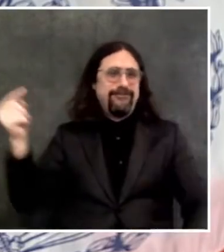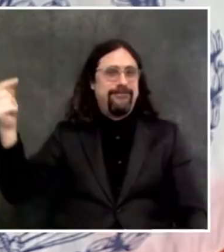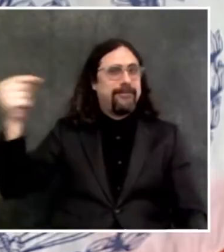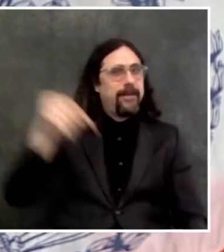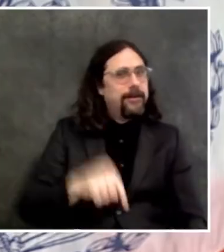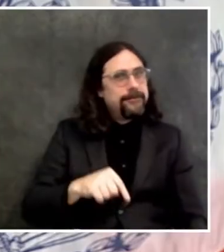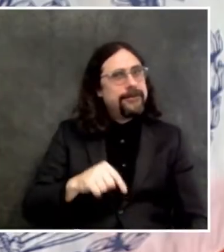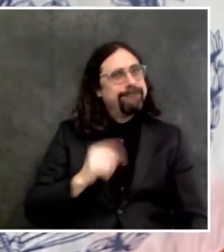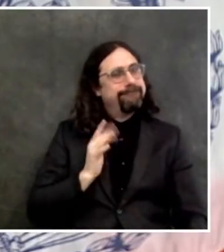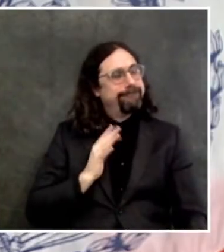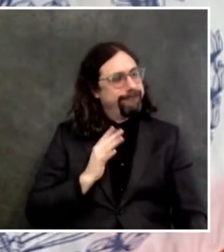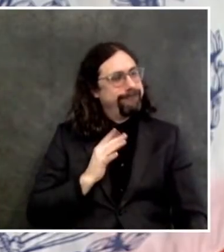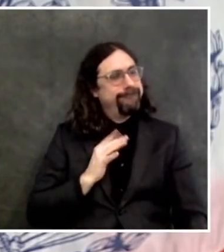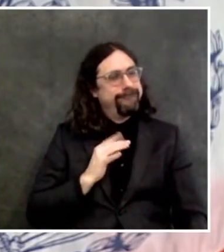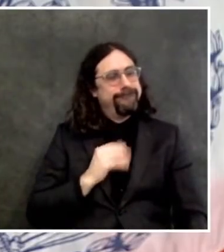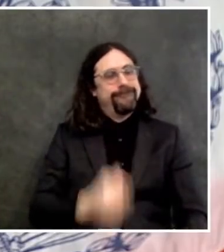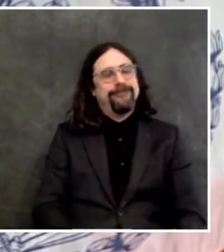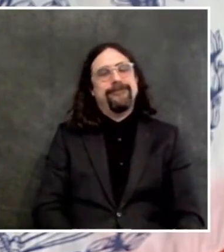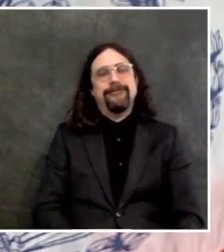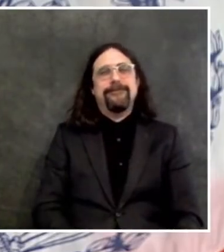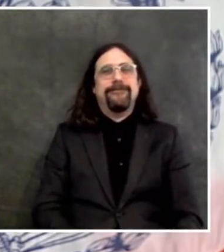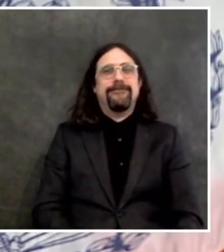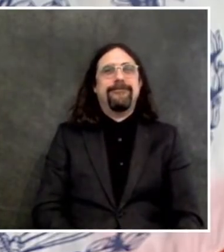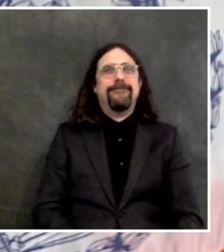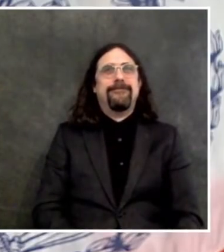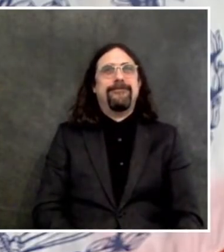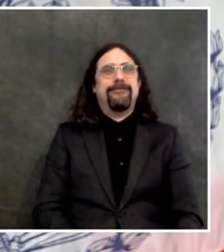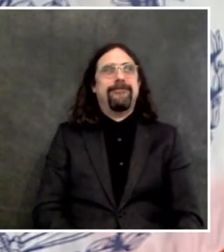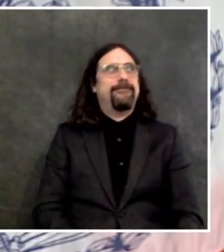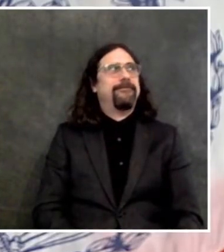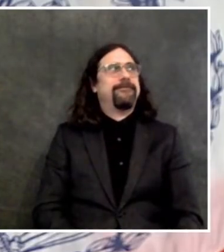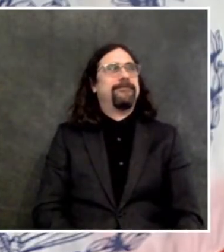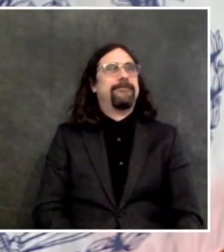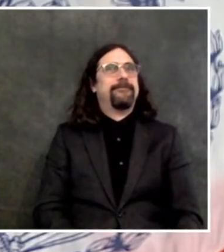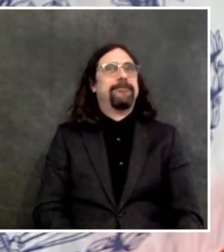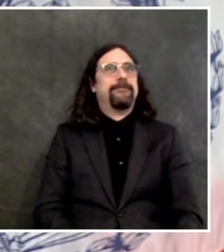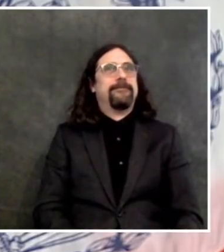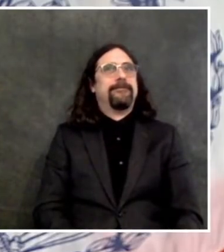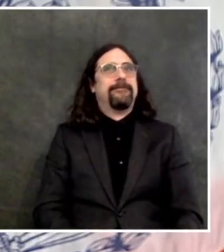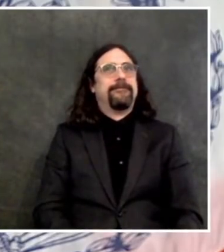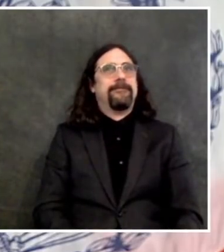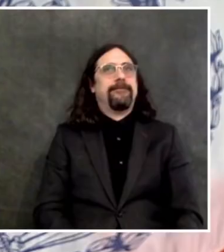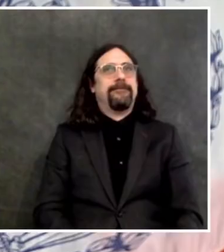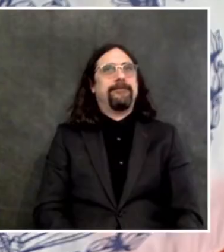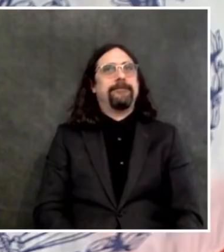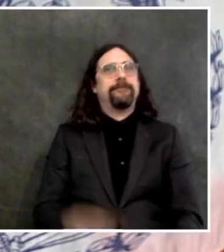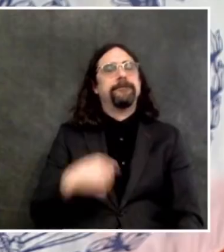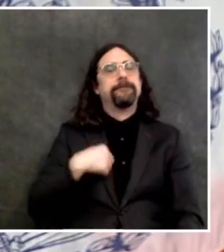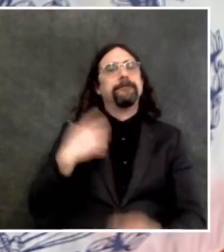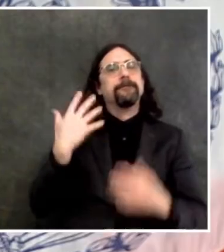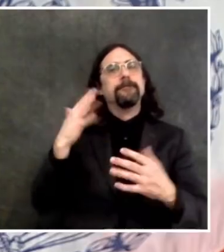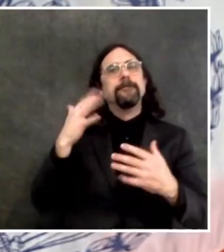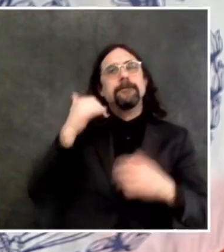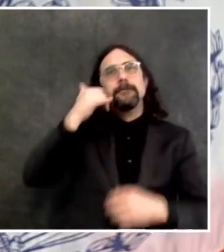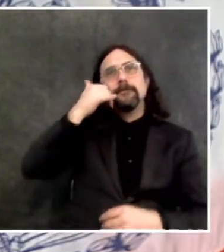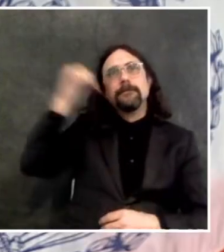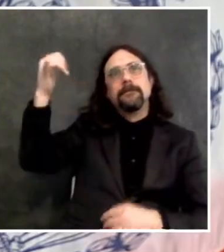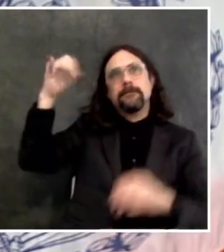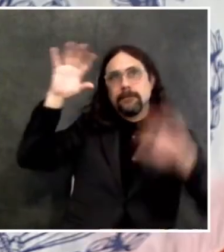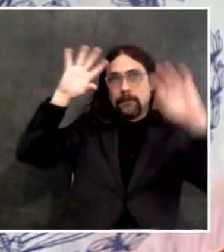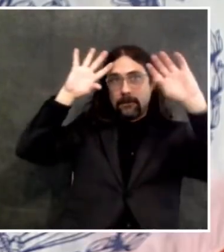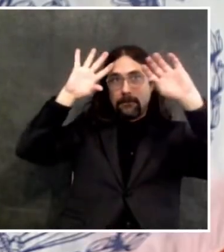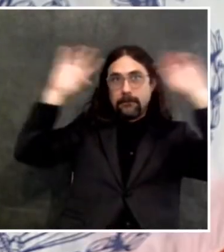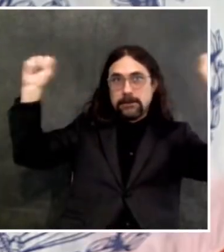spoke earlier today with the president and a group of key members of his administration that he had gathered. They were